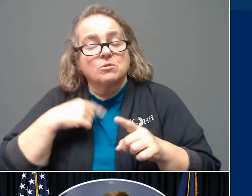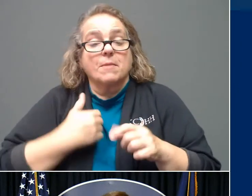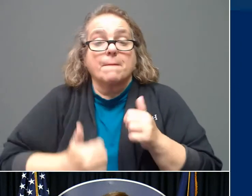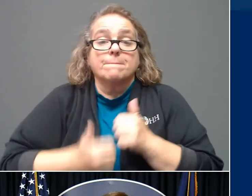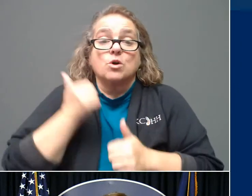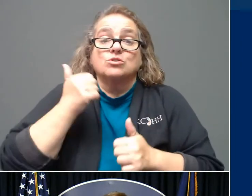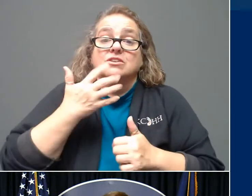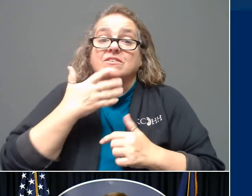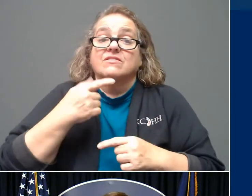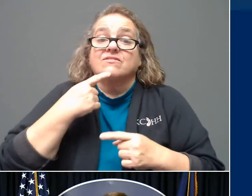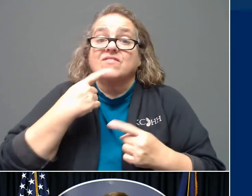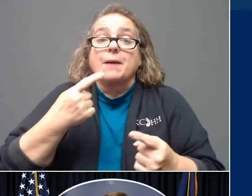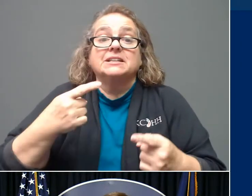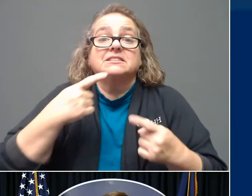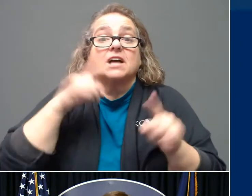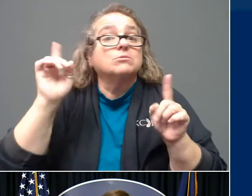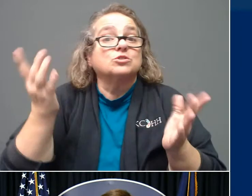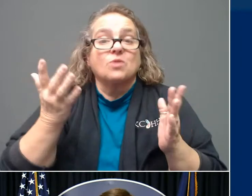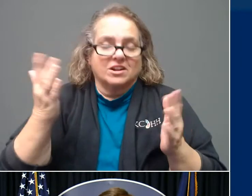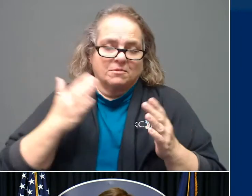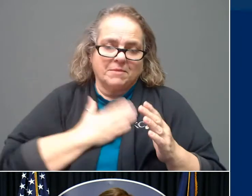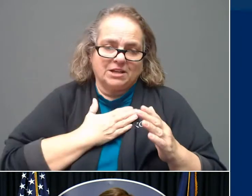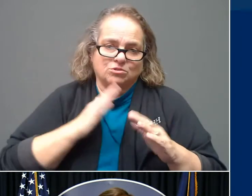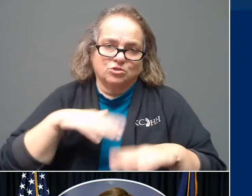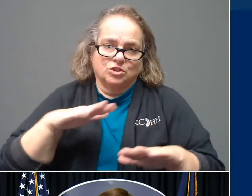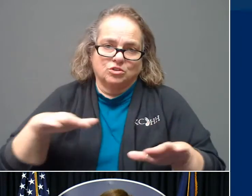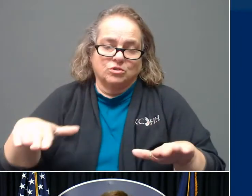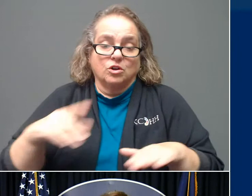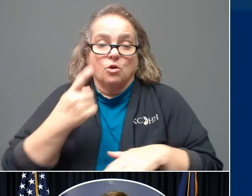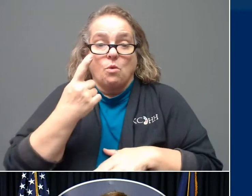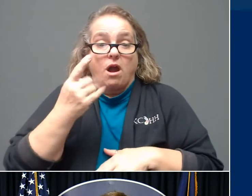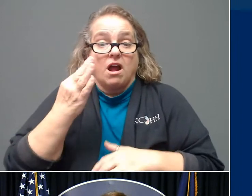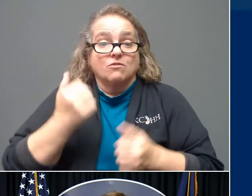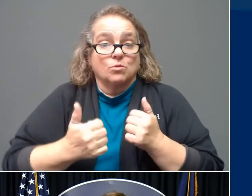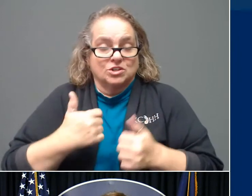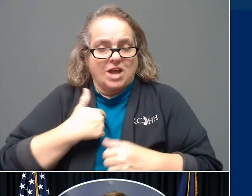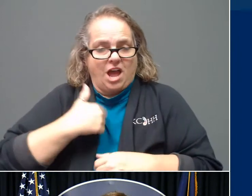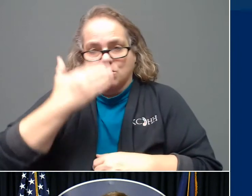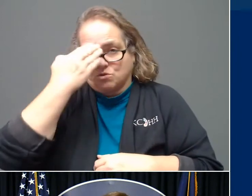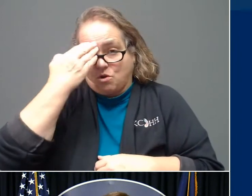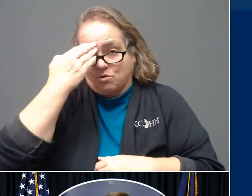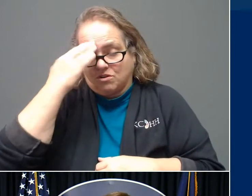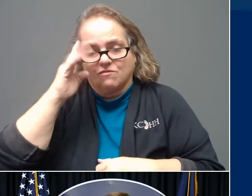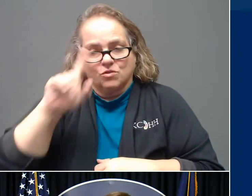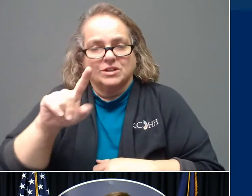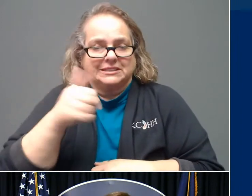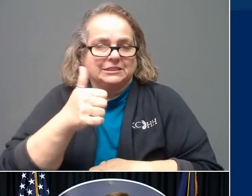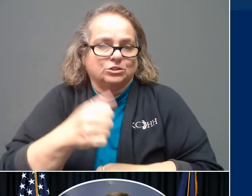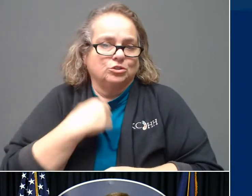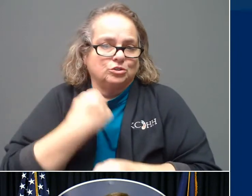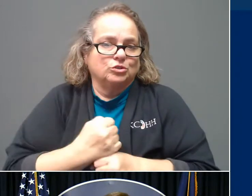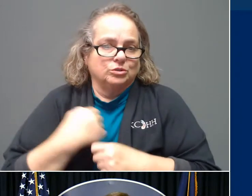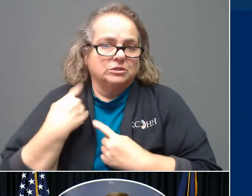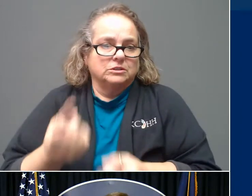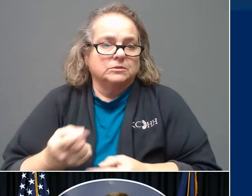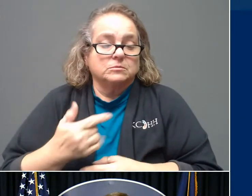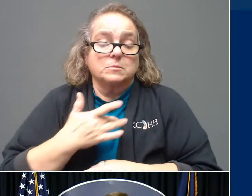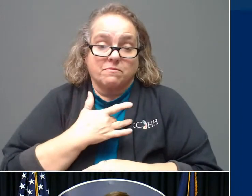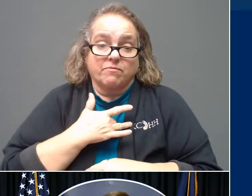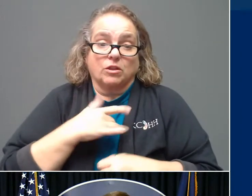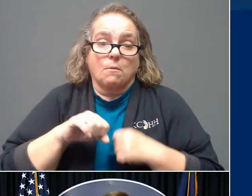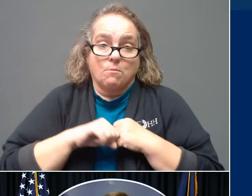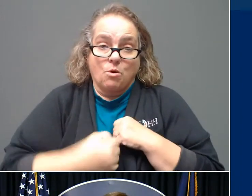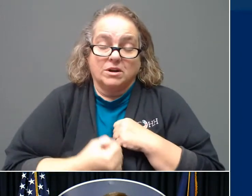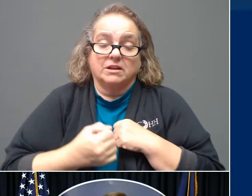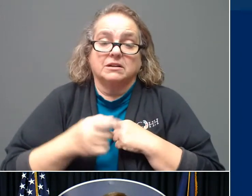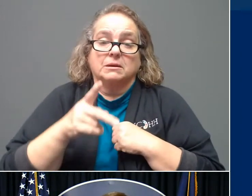her children, one of which I've known for about 10 years. Now mourning Peggy's loss are her husband,